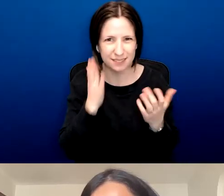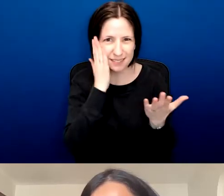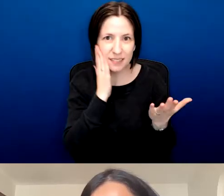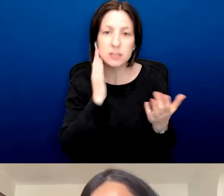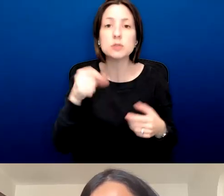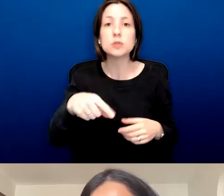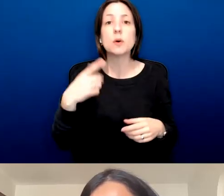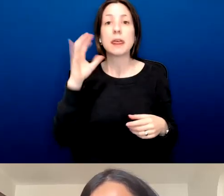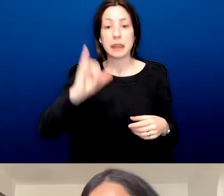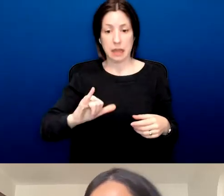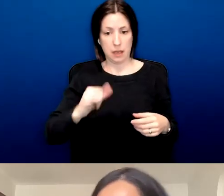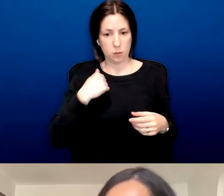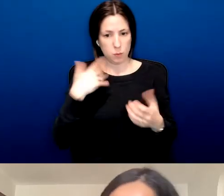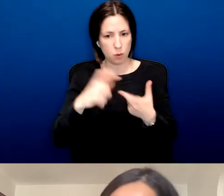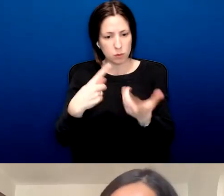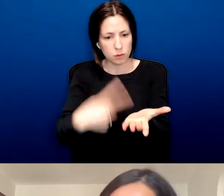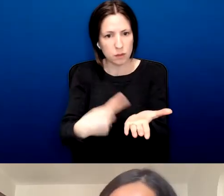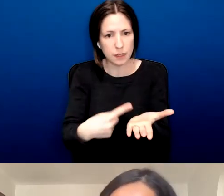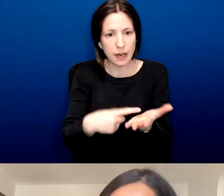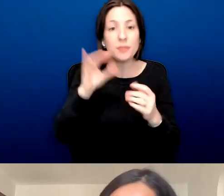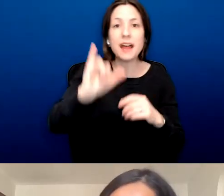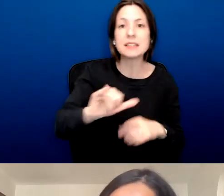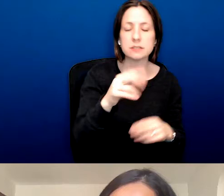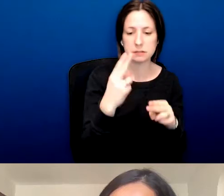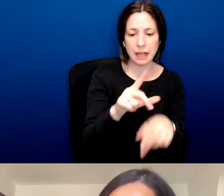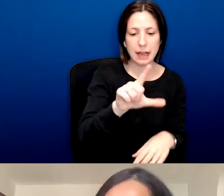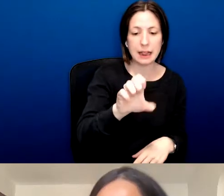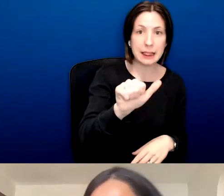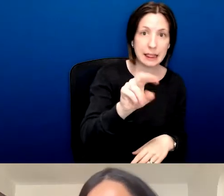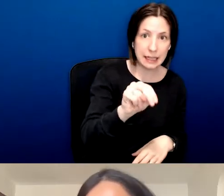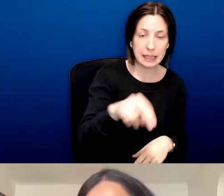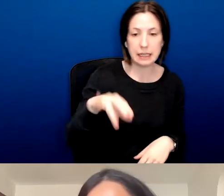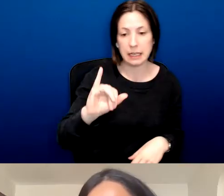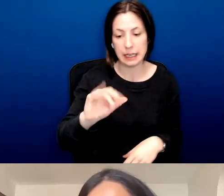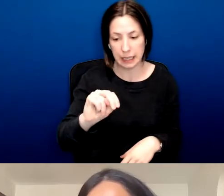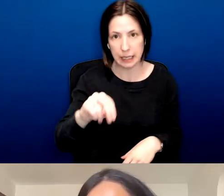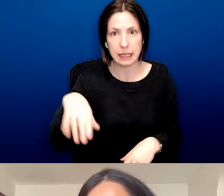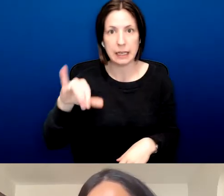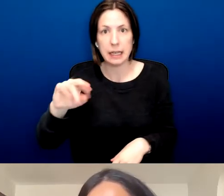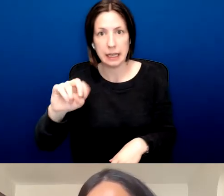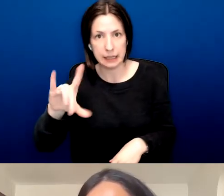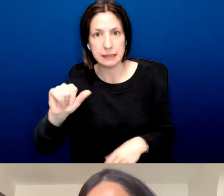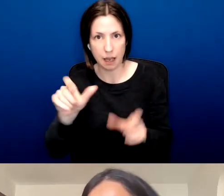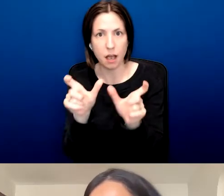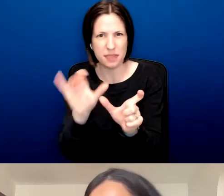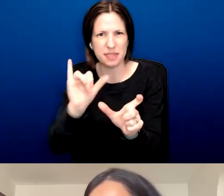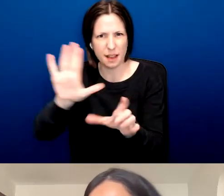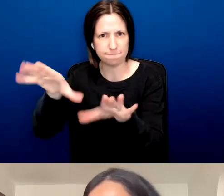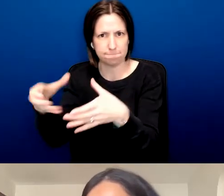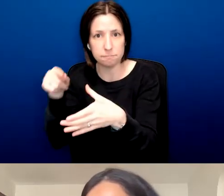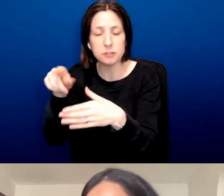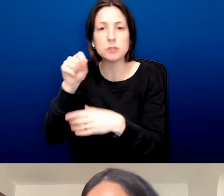using, or and this was lean in India. So that sort of gives you a context for what sort of a